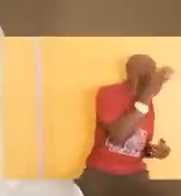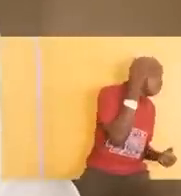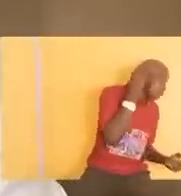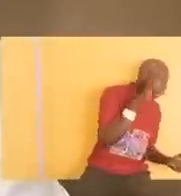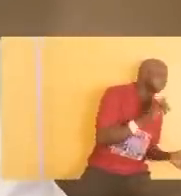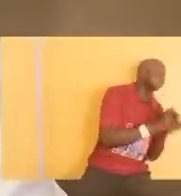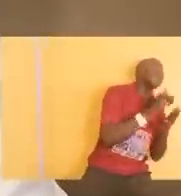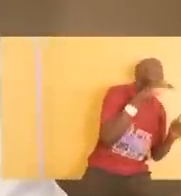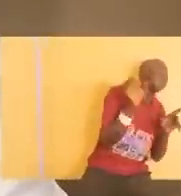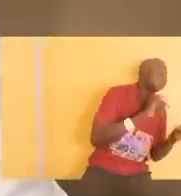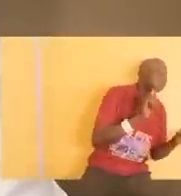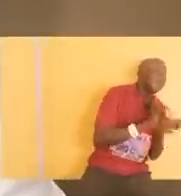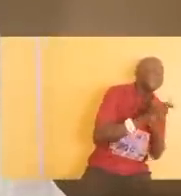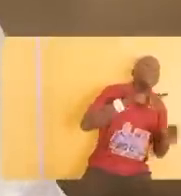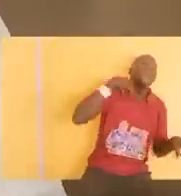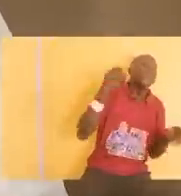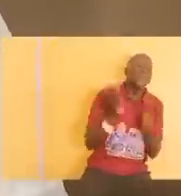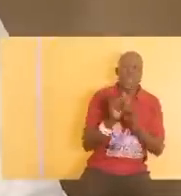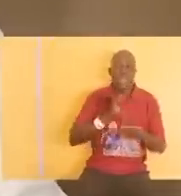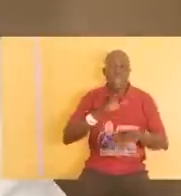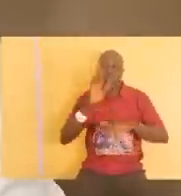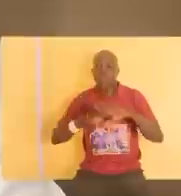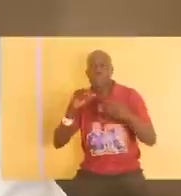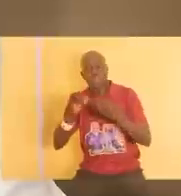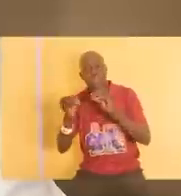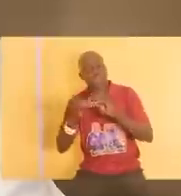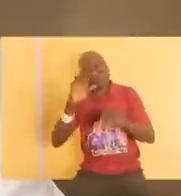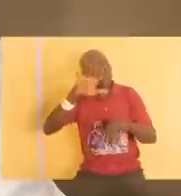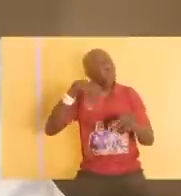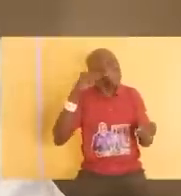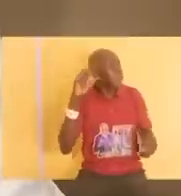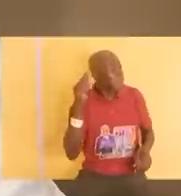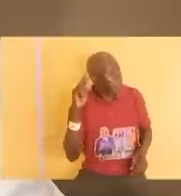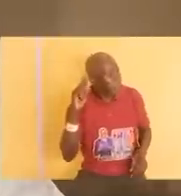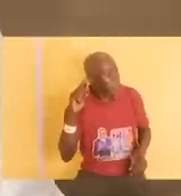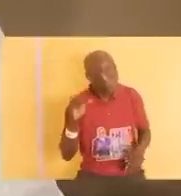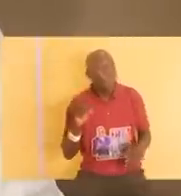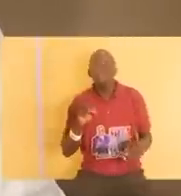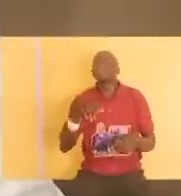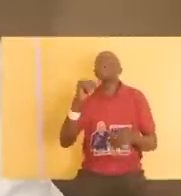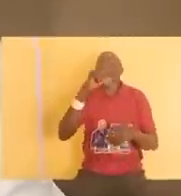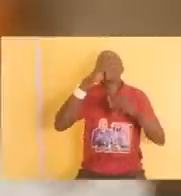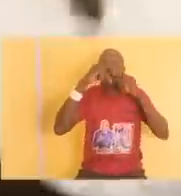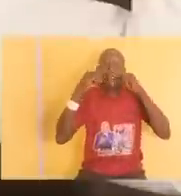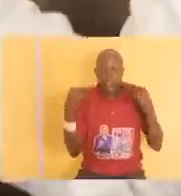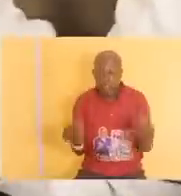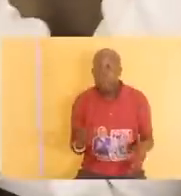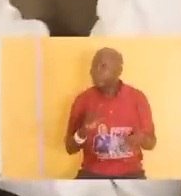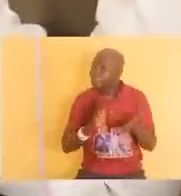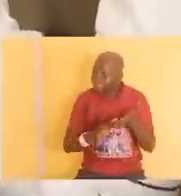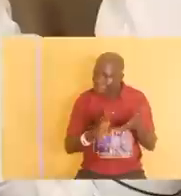I said you should listen to it. Does it resemble my voice? Say, well, number, did I ever call this radio. Number on radio? Yeah, only one. They are